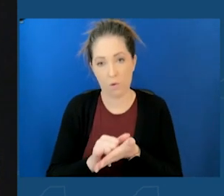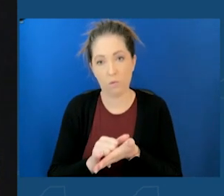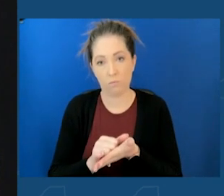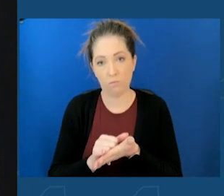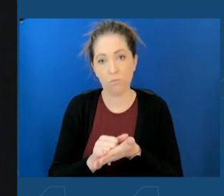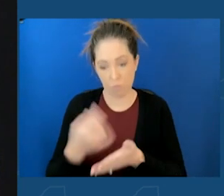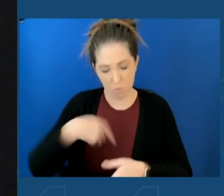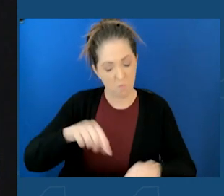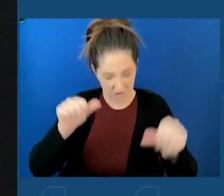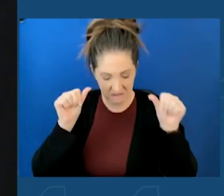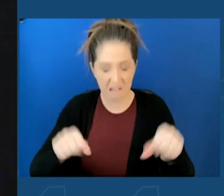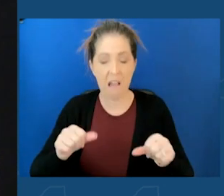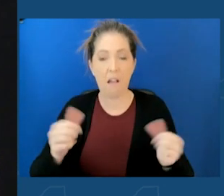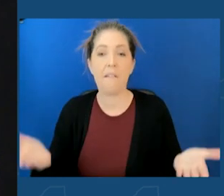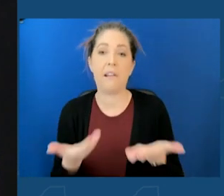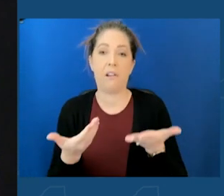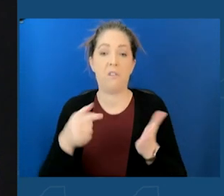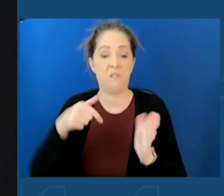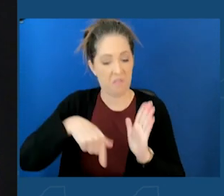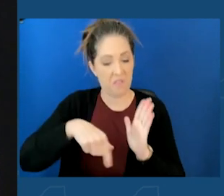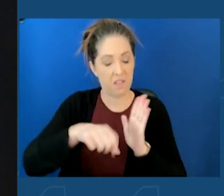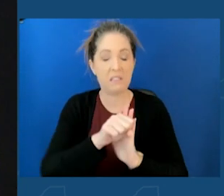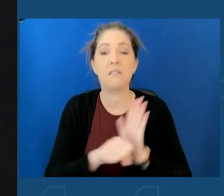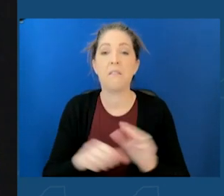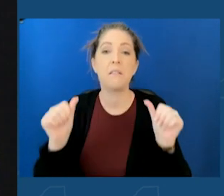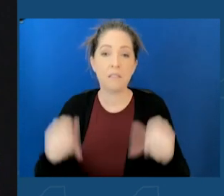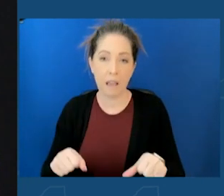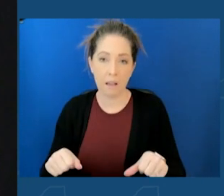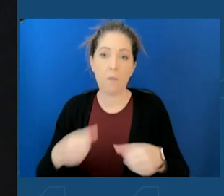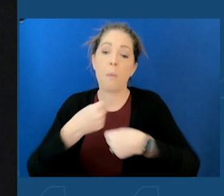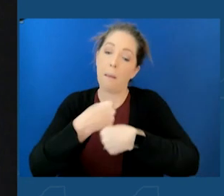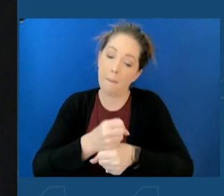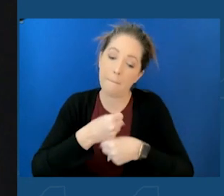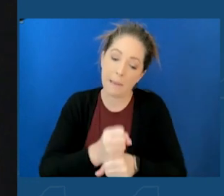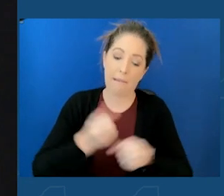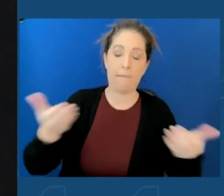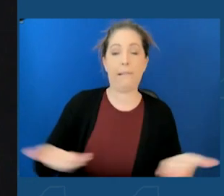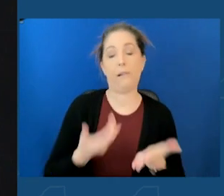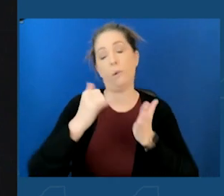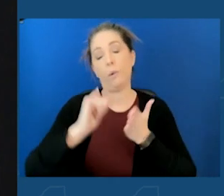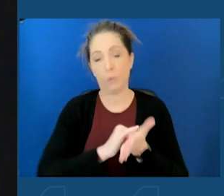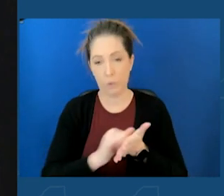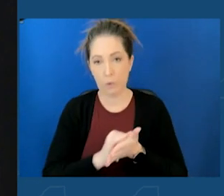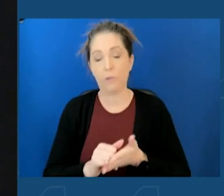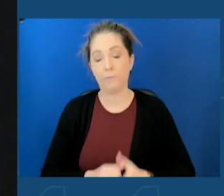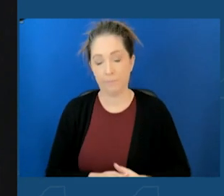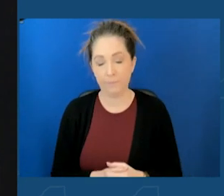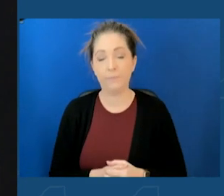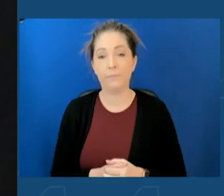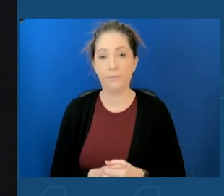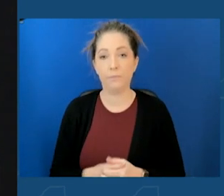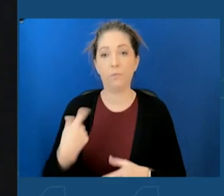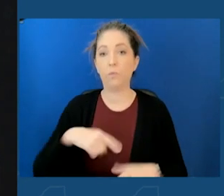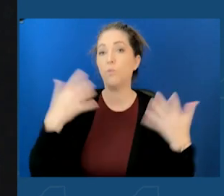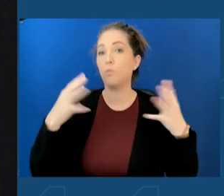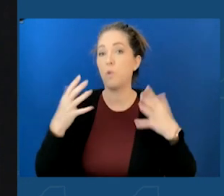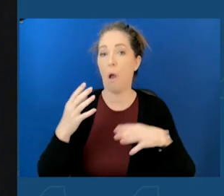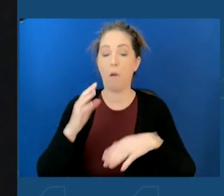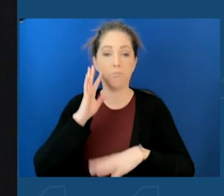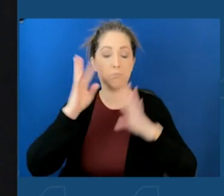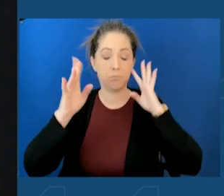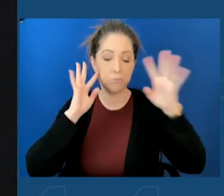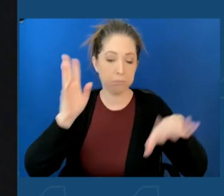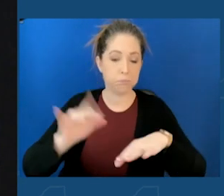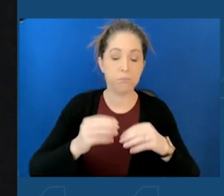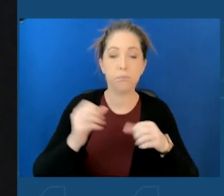here. Let's make it in New York. So we're already creating opportunities. We have 5 offshore